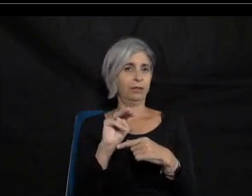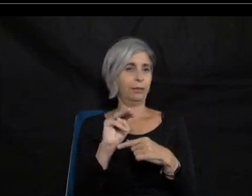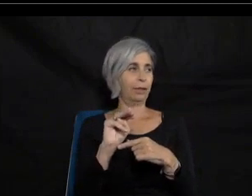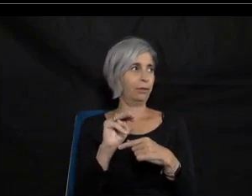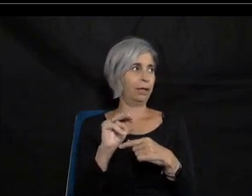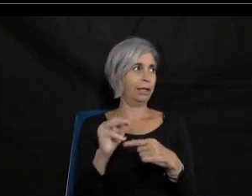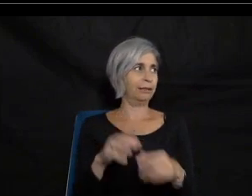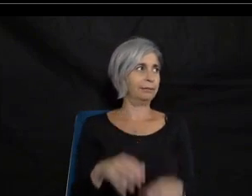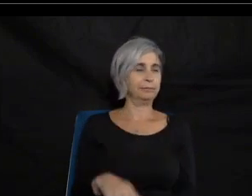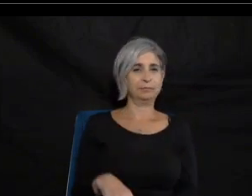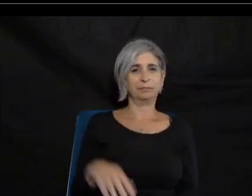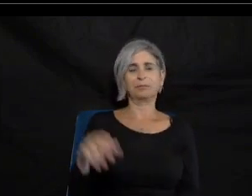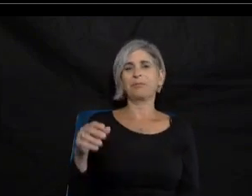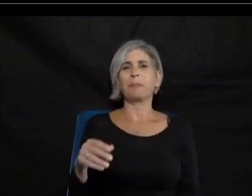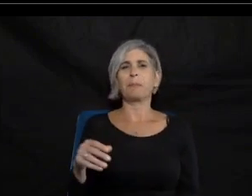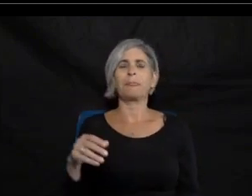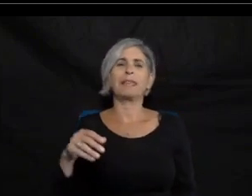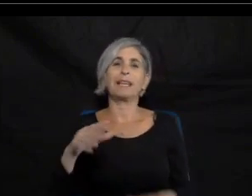Next slide, please, John.